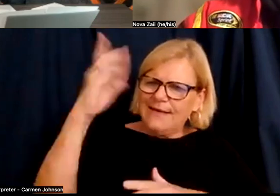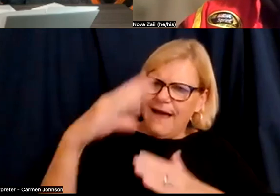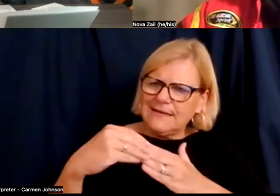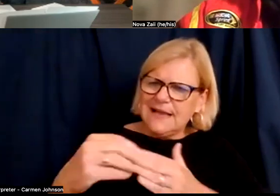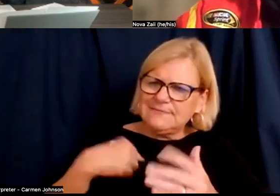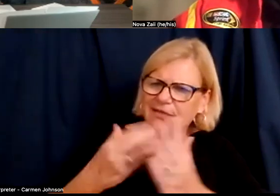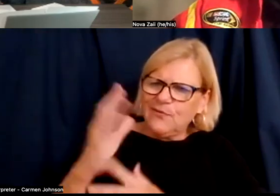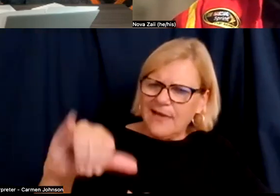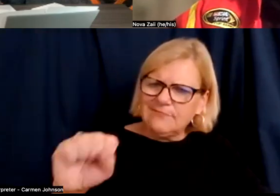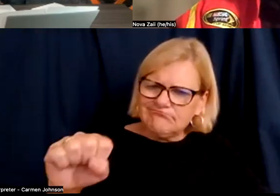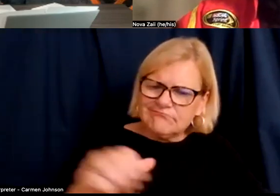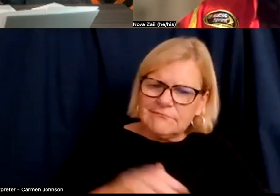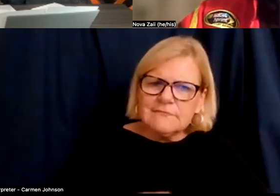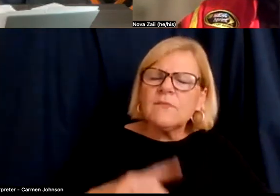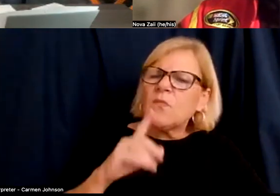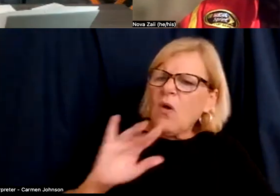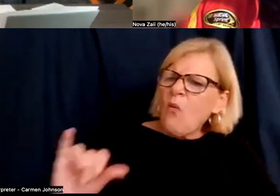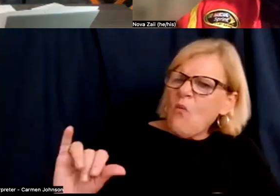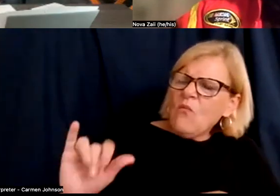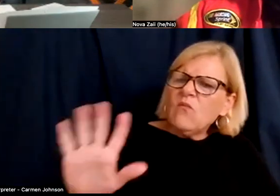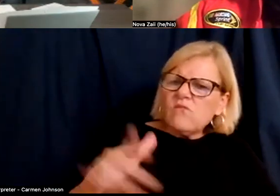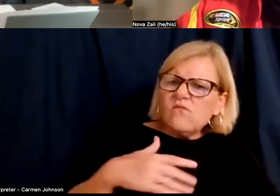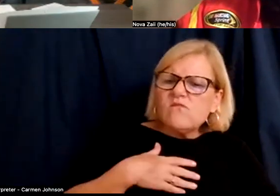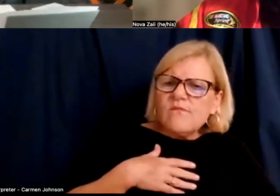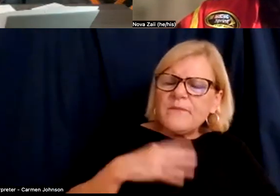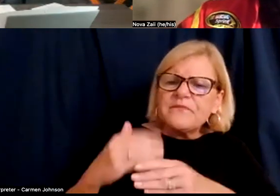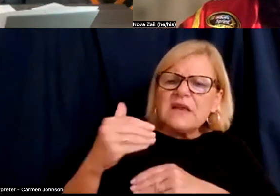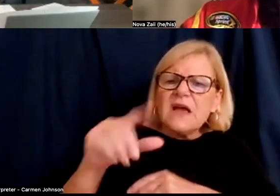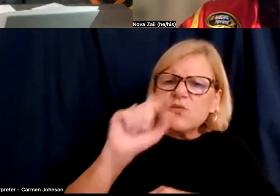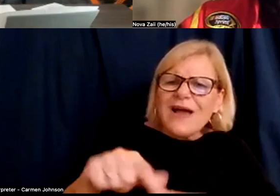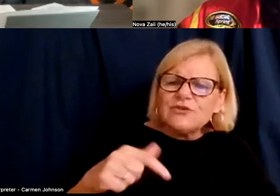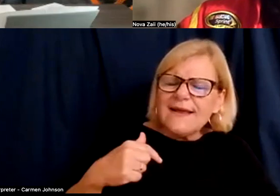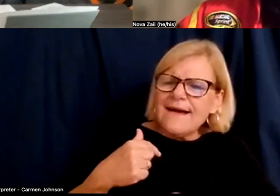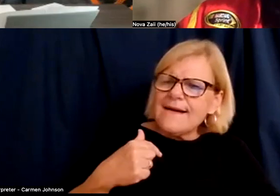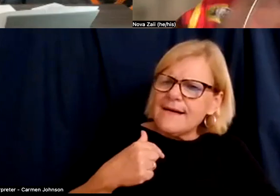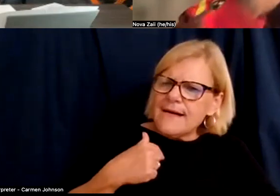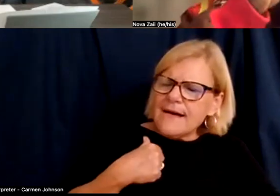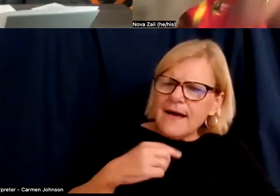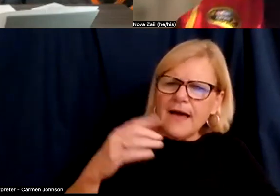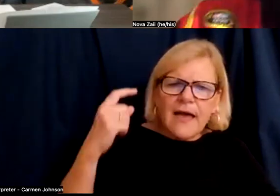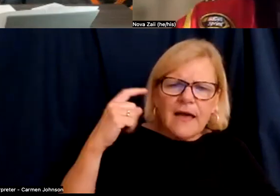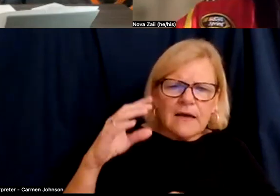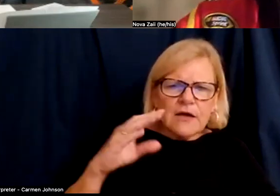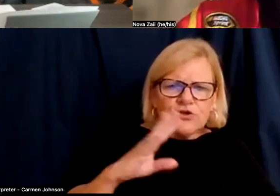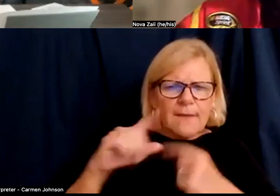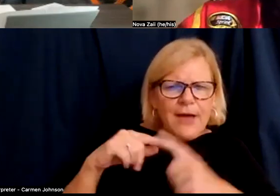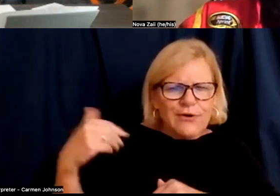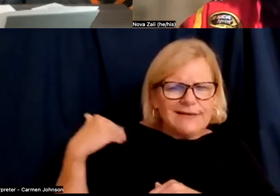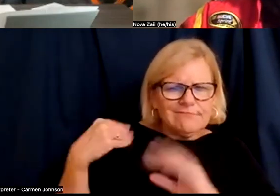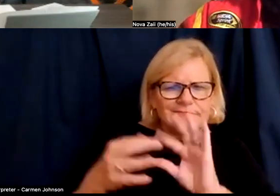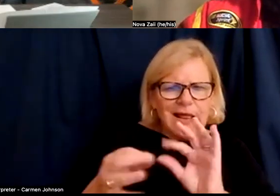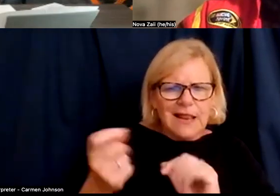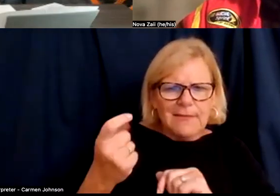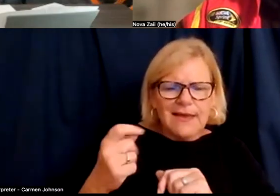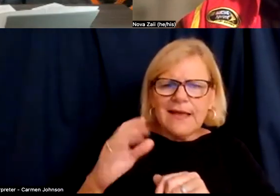that. Awesome. And it leads me to ask this next question because, and I alluded to it earlier with Allan, is,